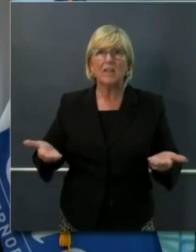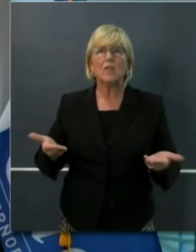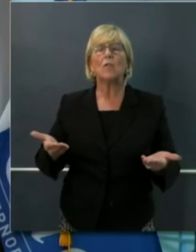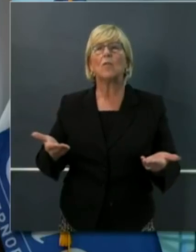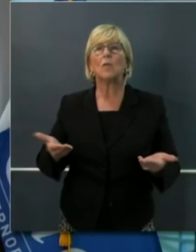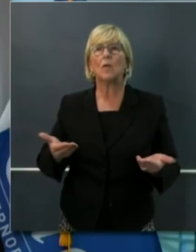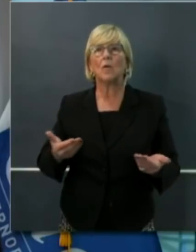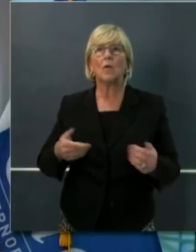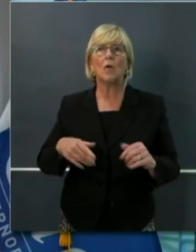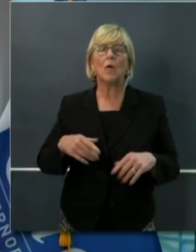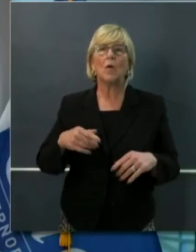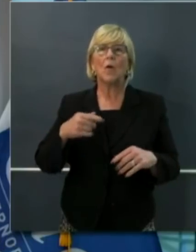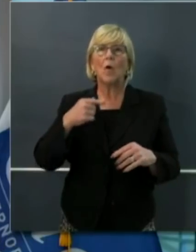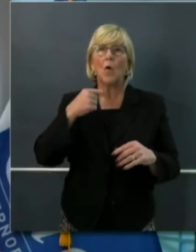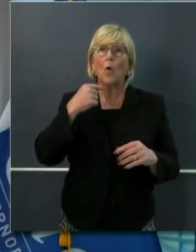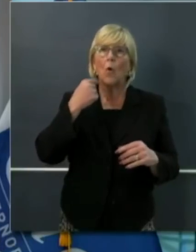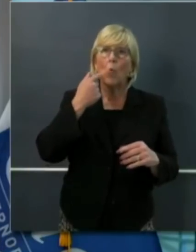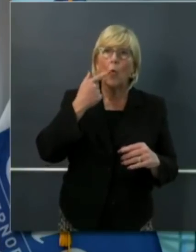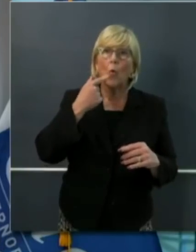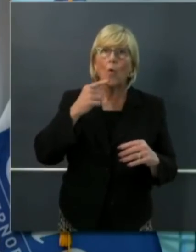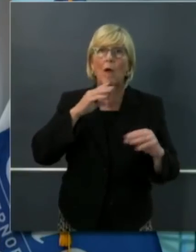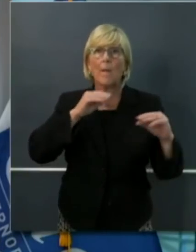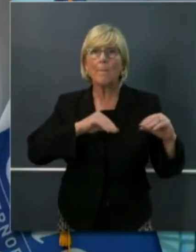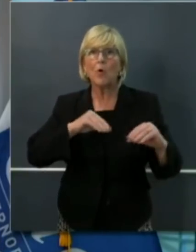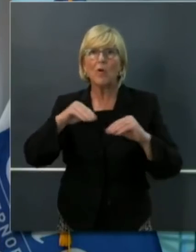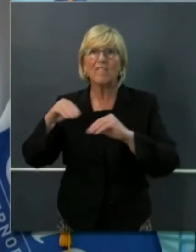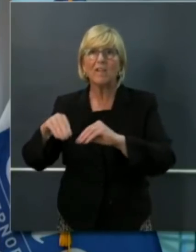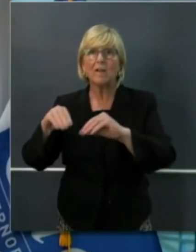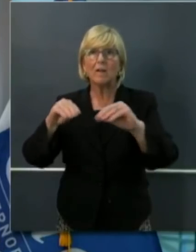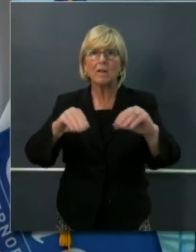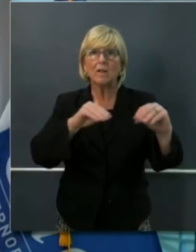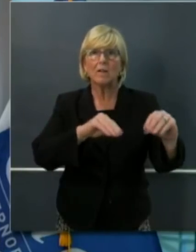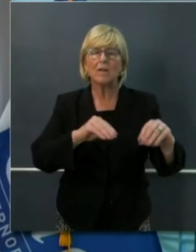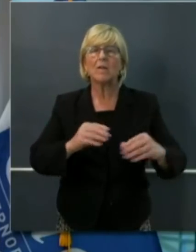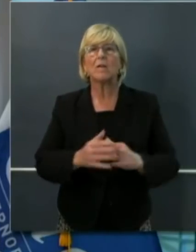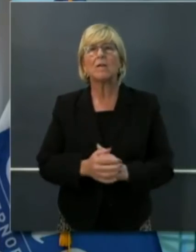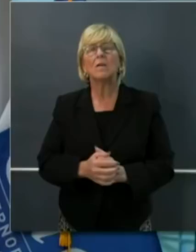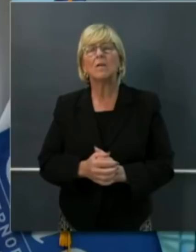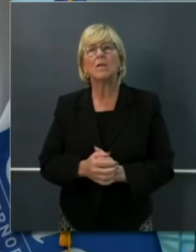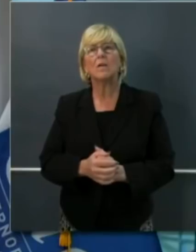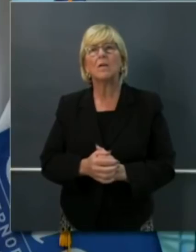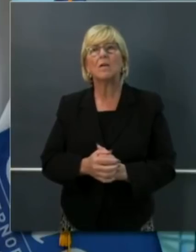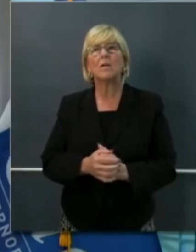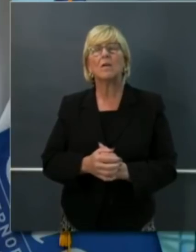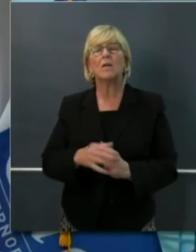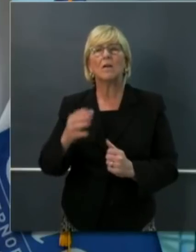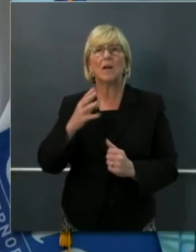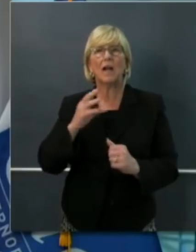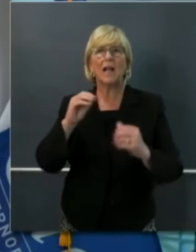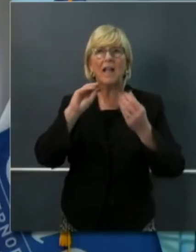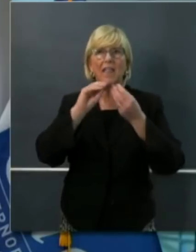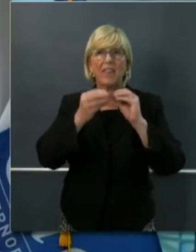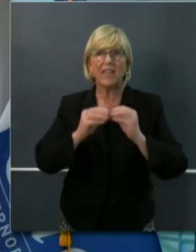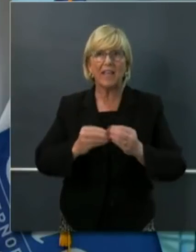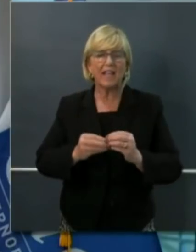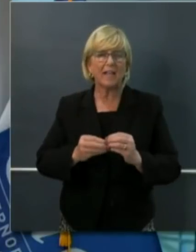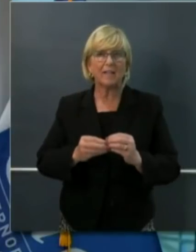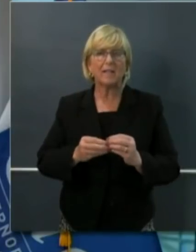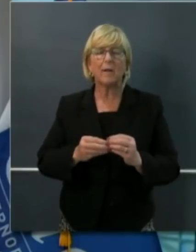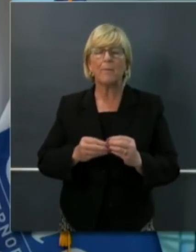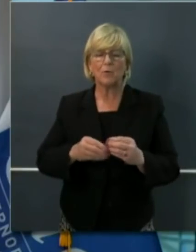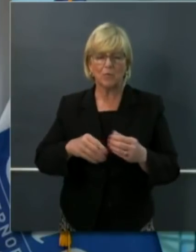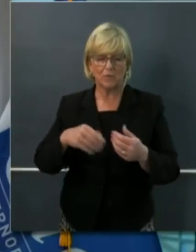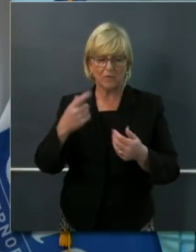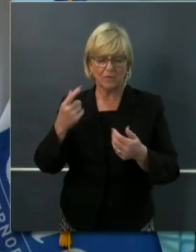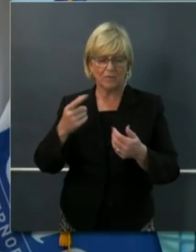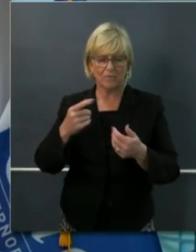understand who is moving where. When we think about the data tools we're going to use first, it really flows into two main areas.